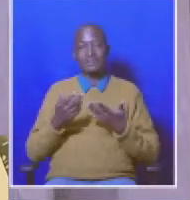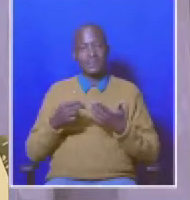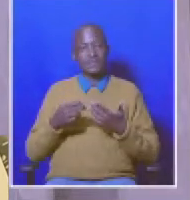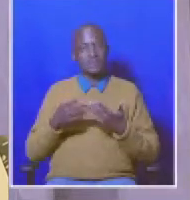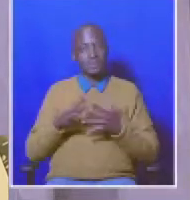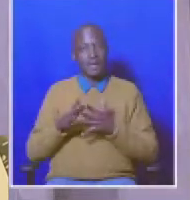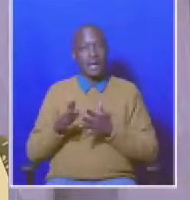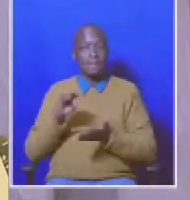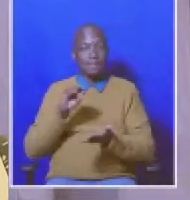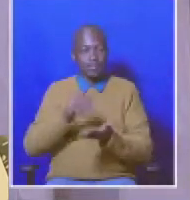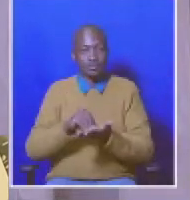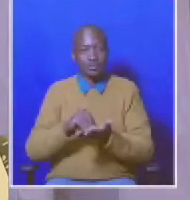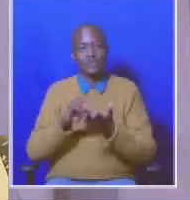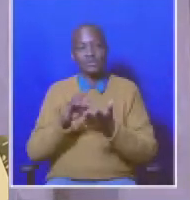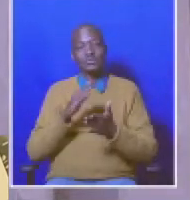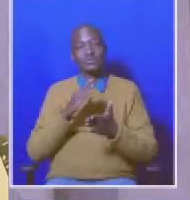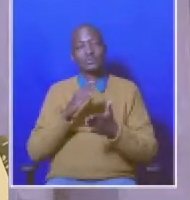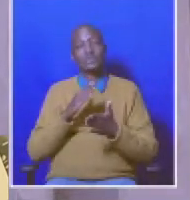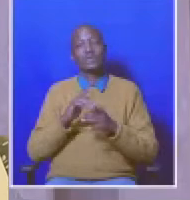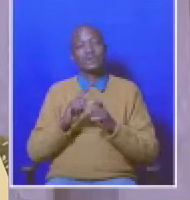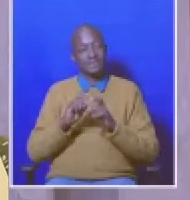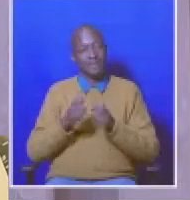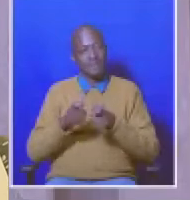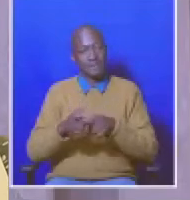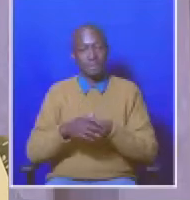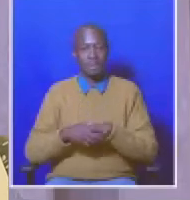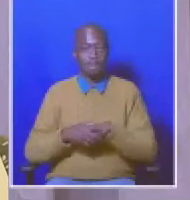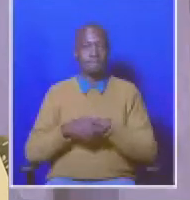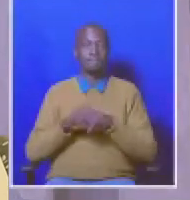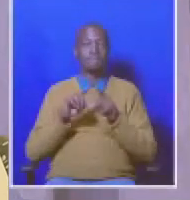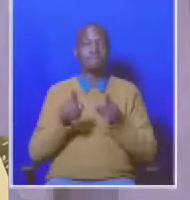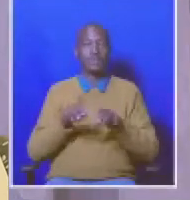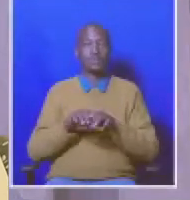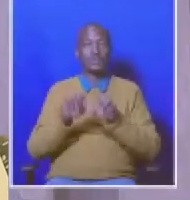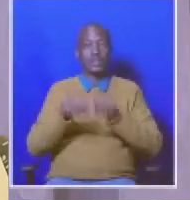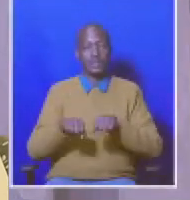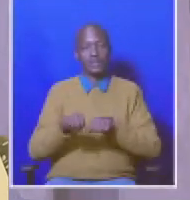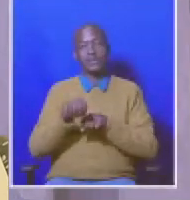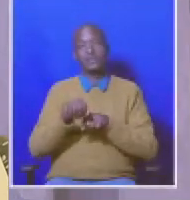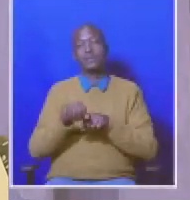put in place faster. But we agree with you that